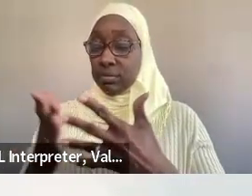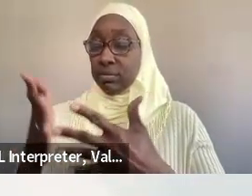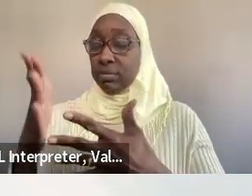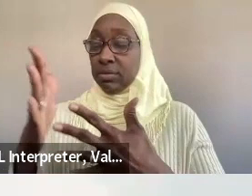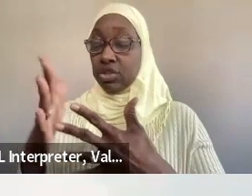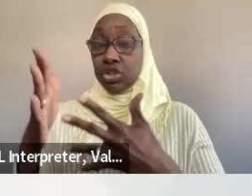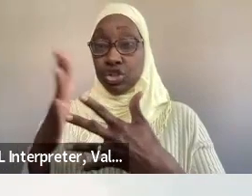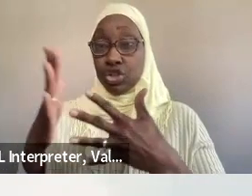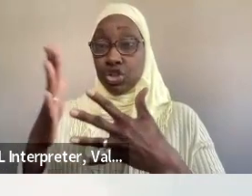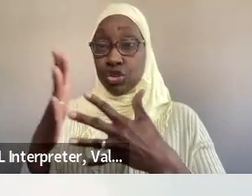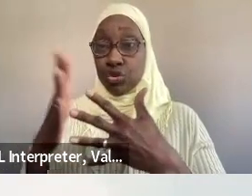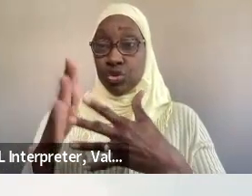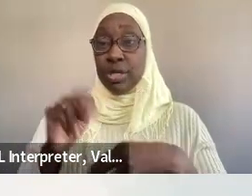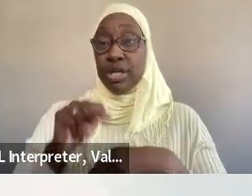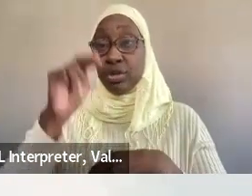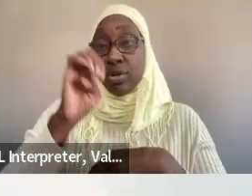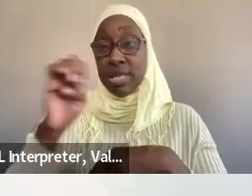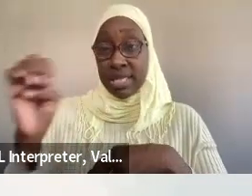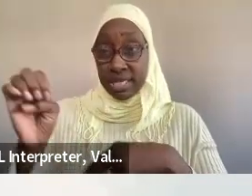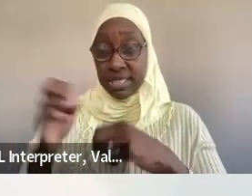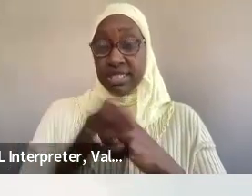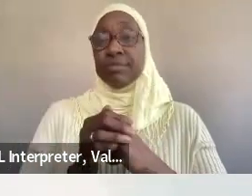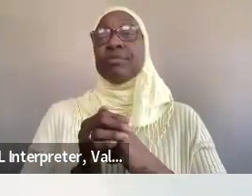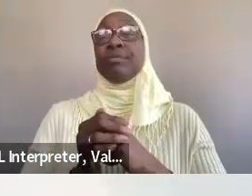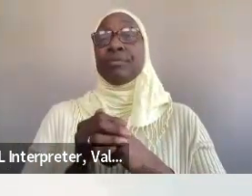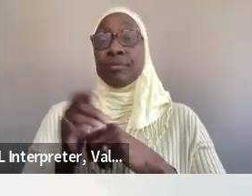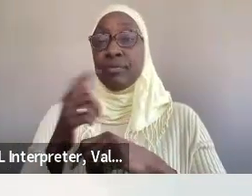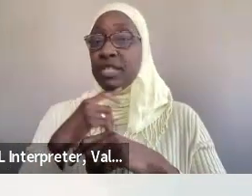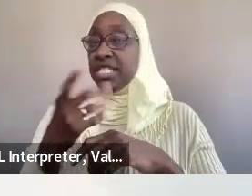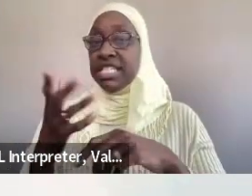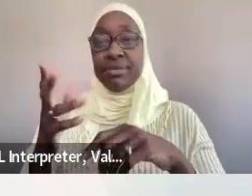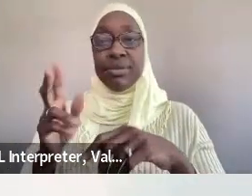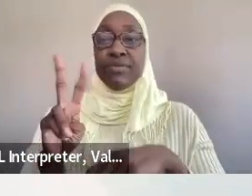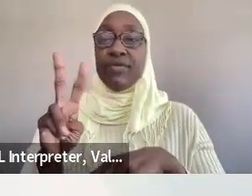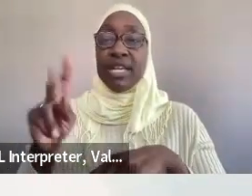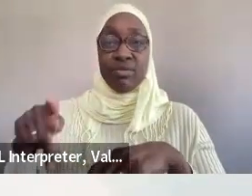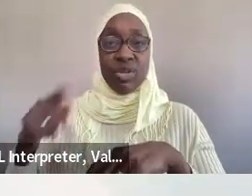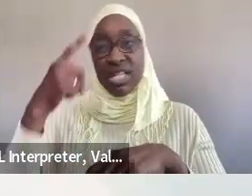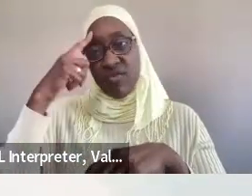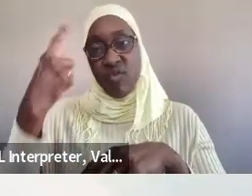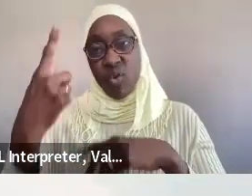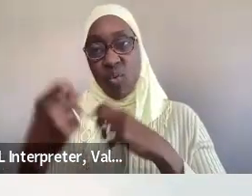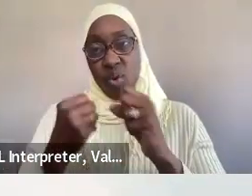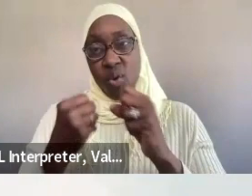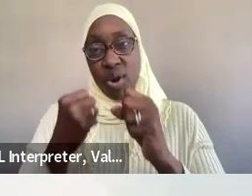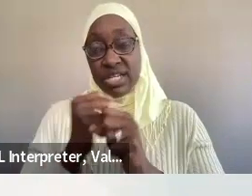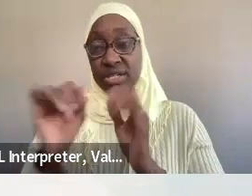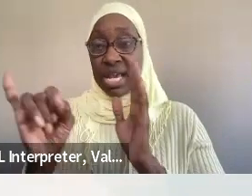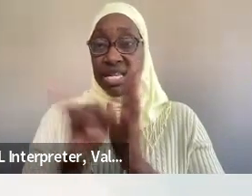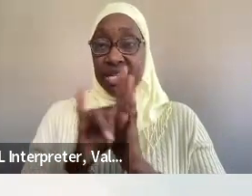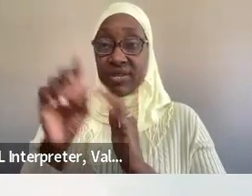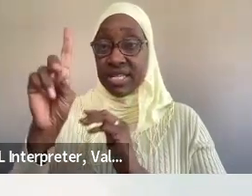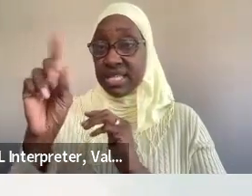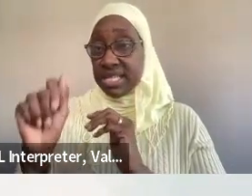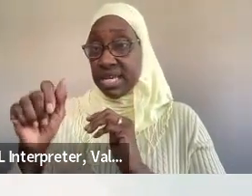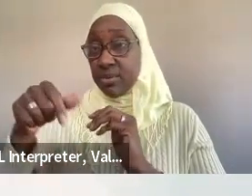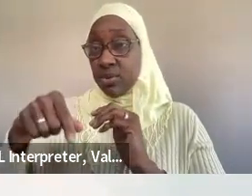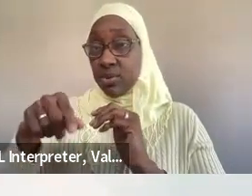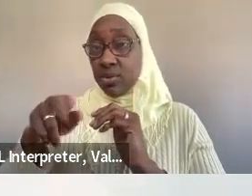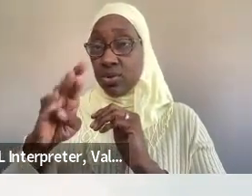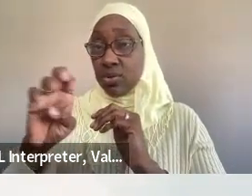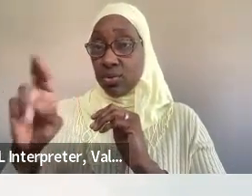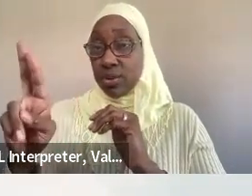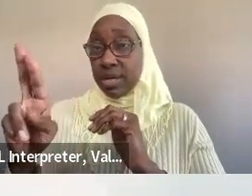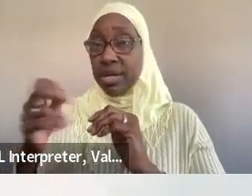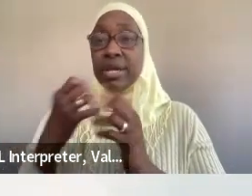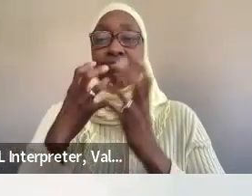Diversability after serving as the vice president for a year. Emma identifies as disabled and queer and is passionate about